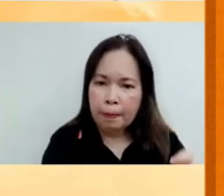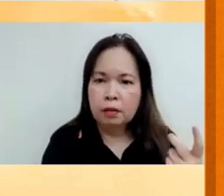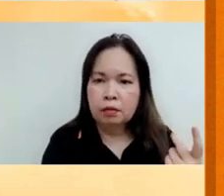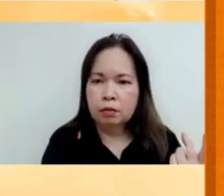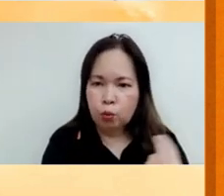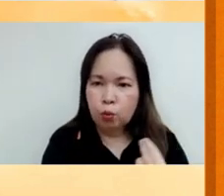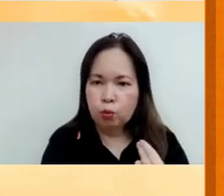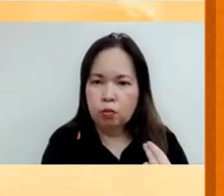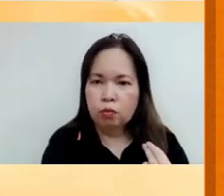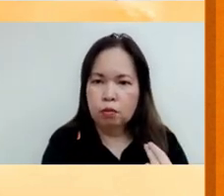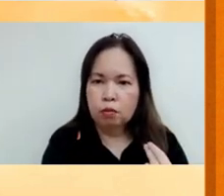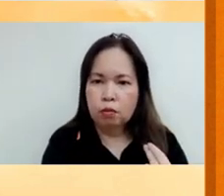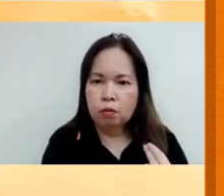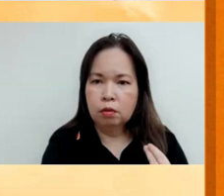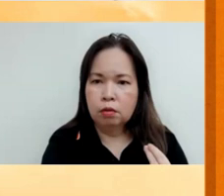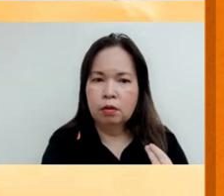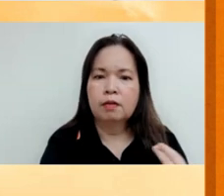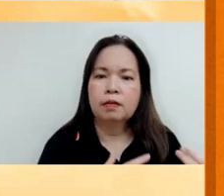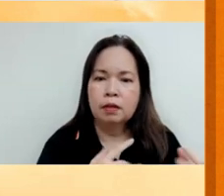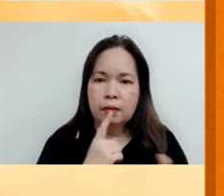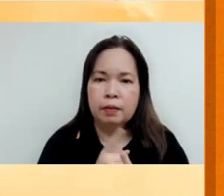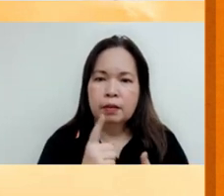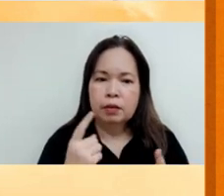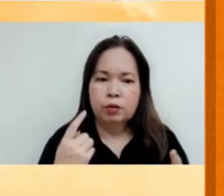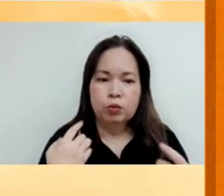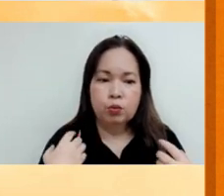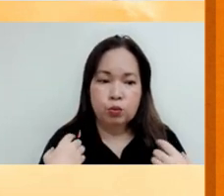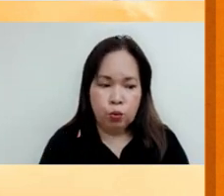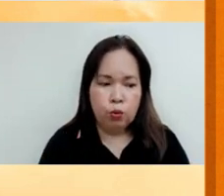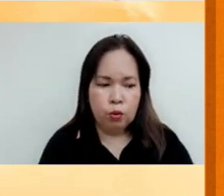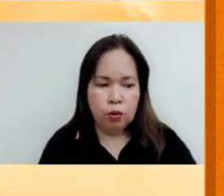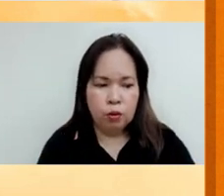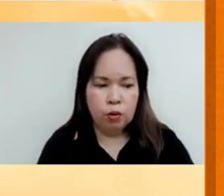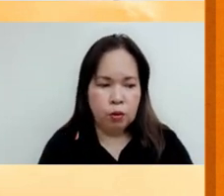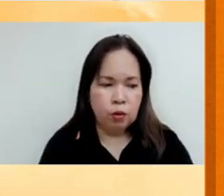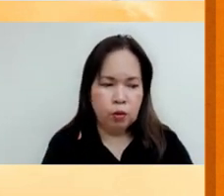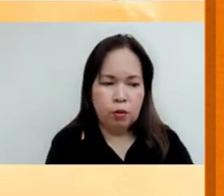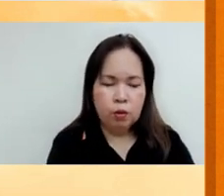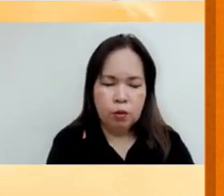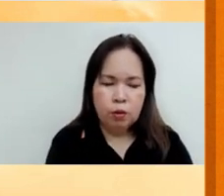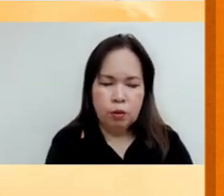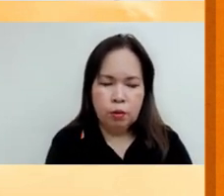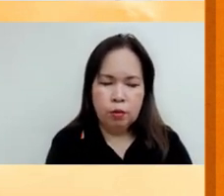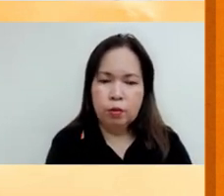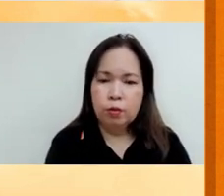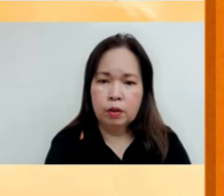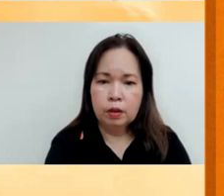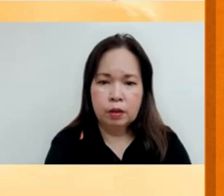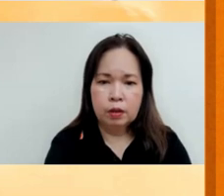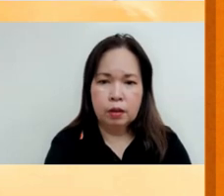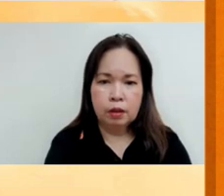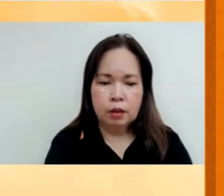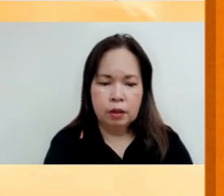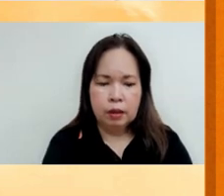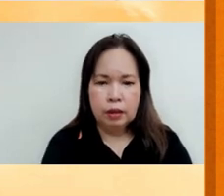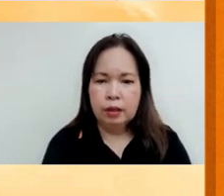considered mentally healthy, no, at that age. For example, when it comes to finding yourself, your identity, it would be